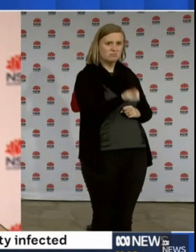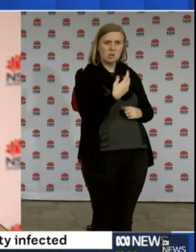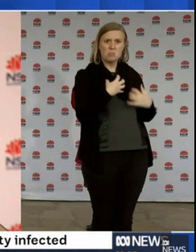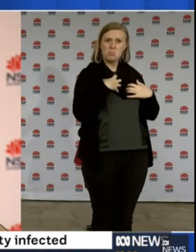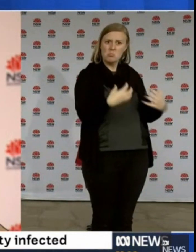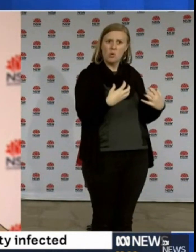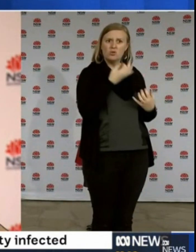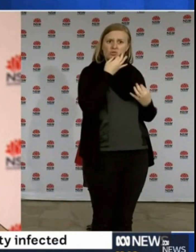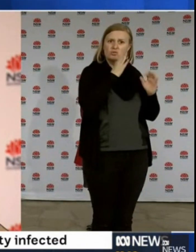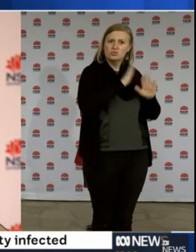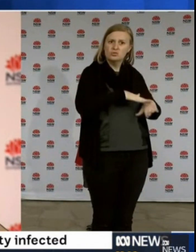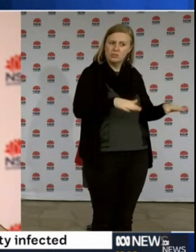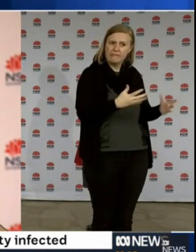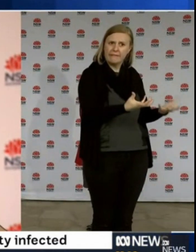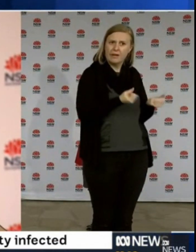always known that...